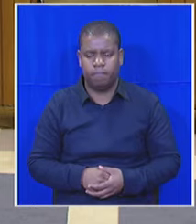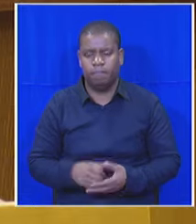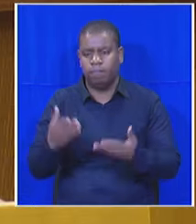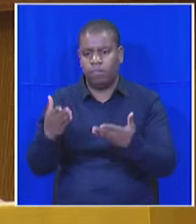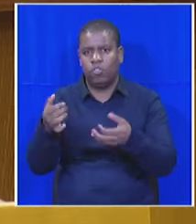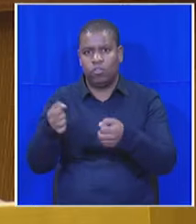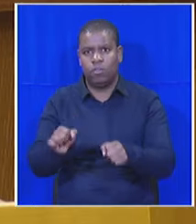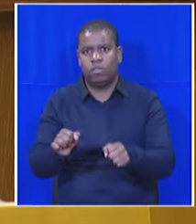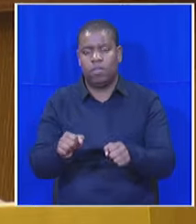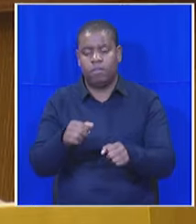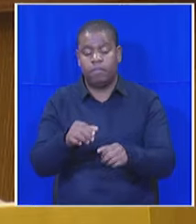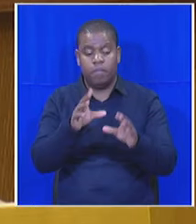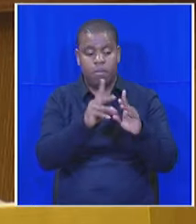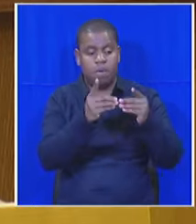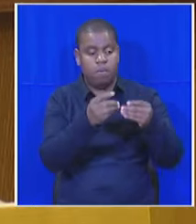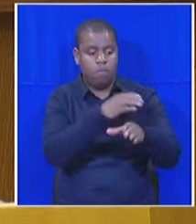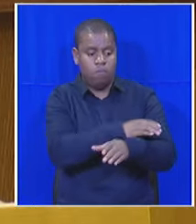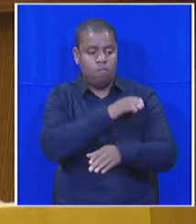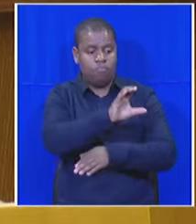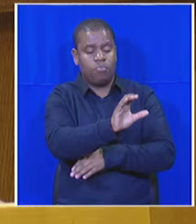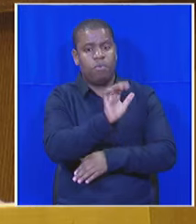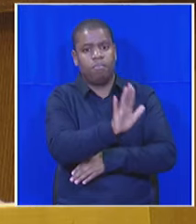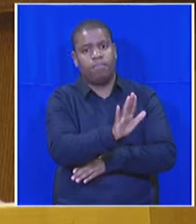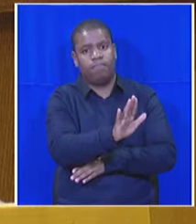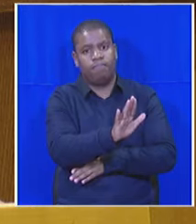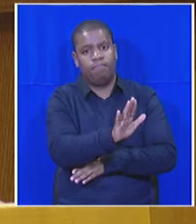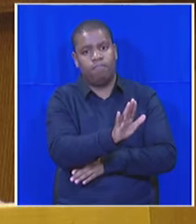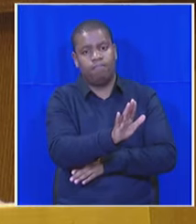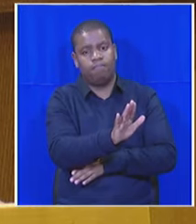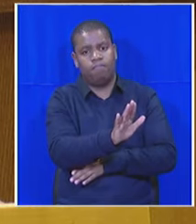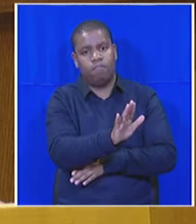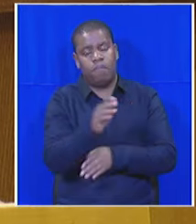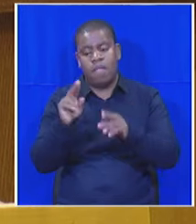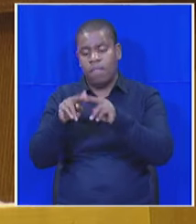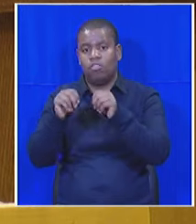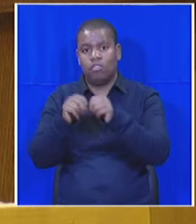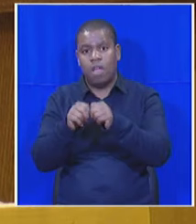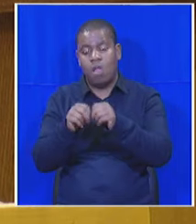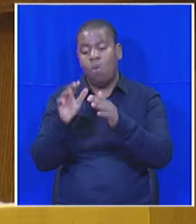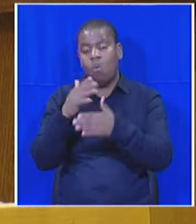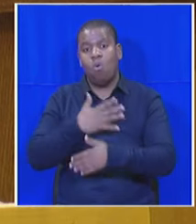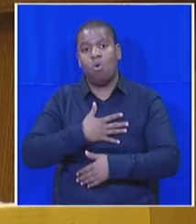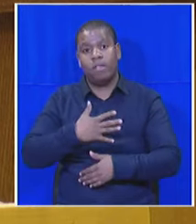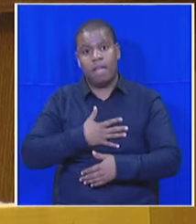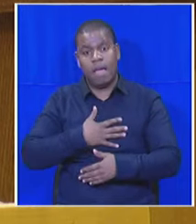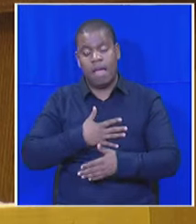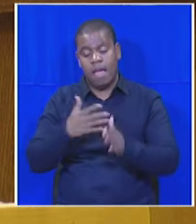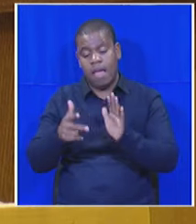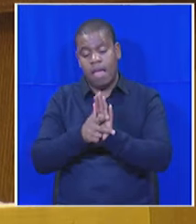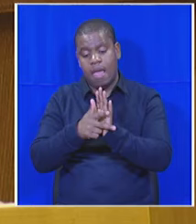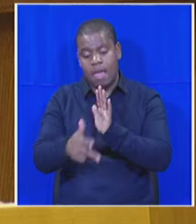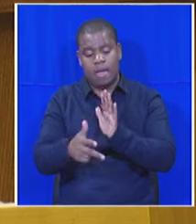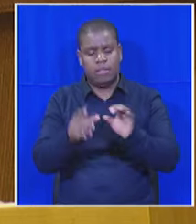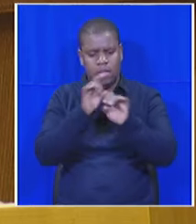Chairperson, the mandate of the Department of Water and Sanitation is set out in the National Water Act. This ensures that the country's